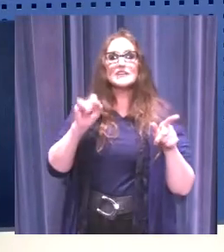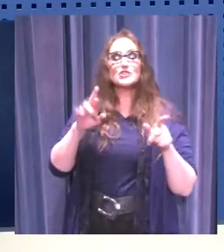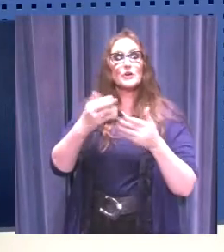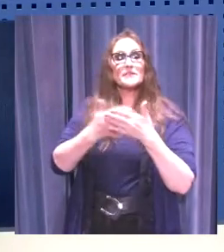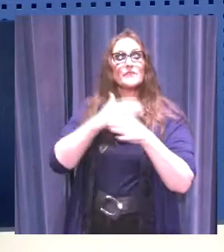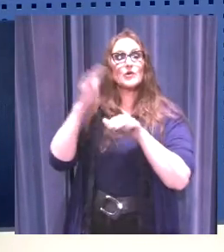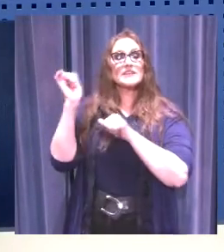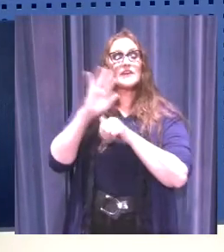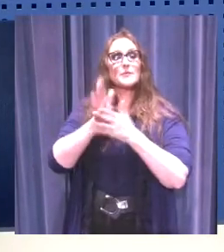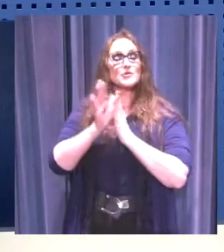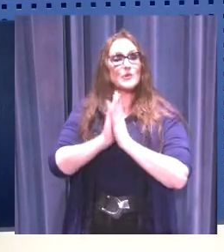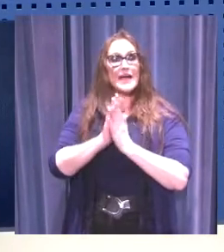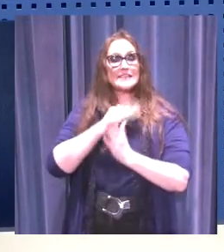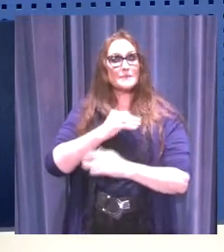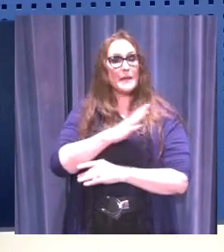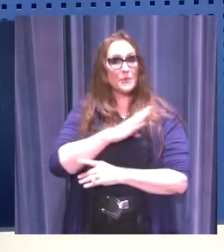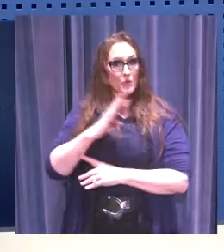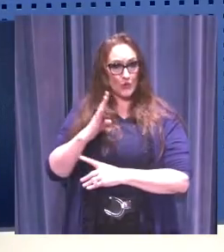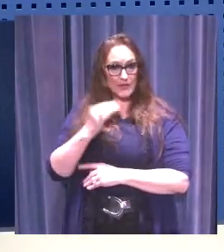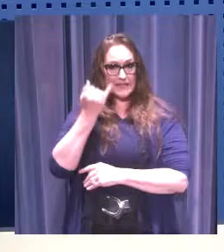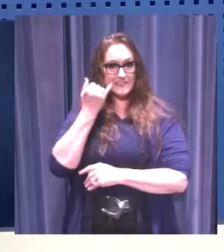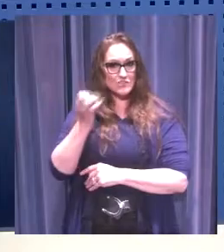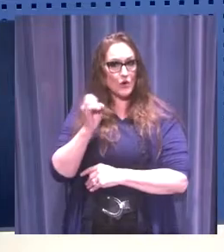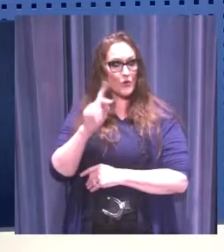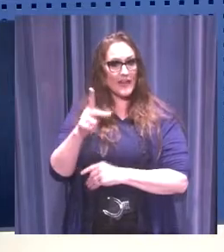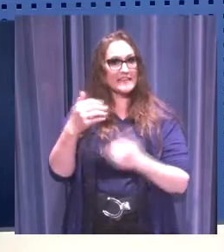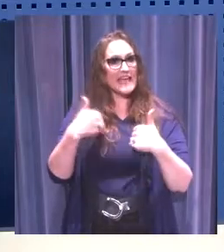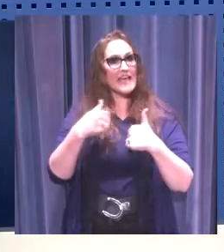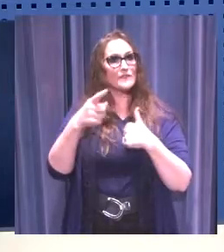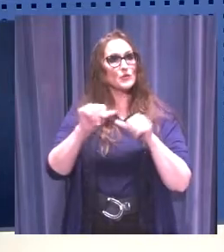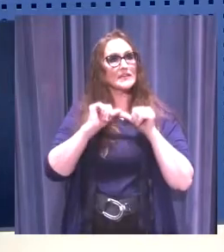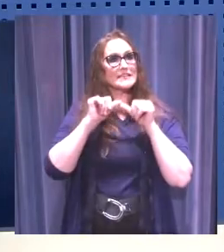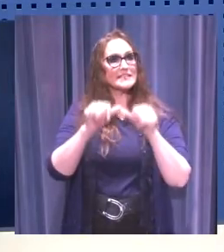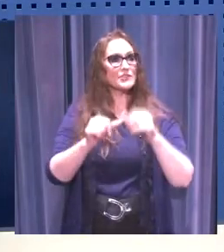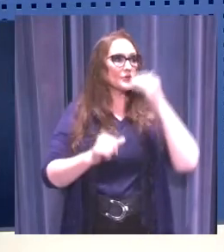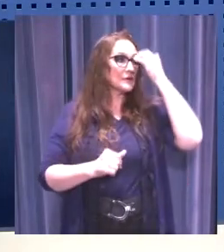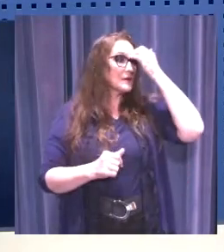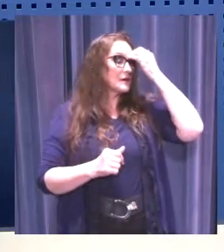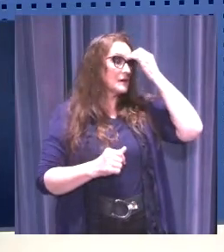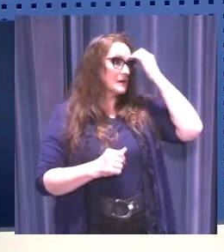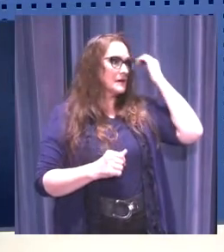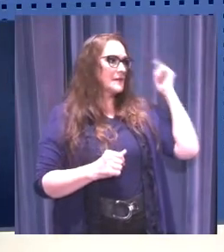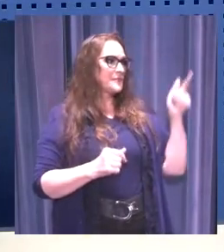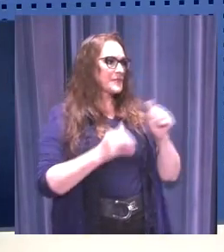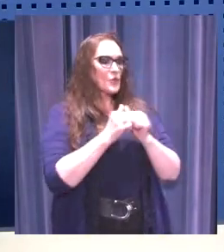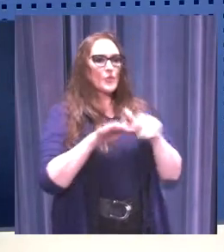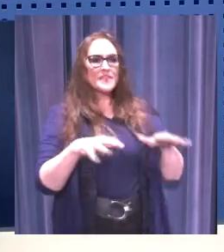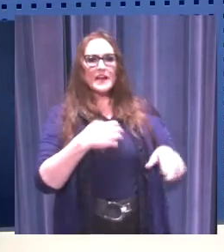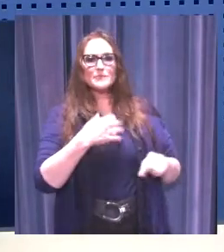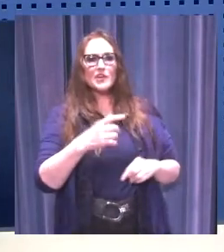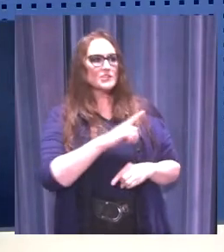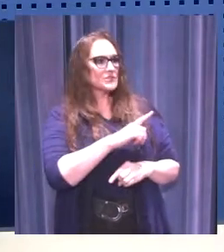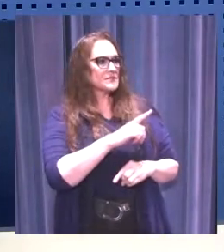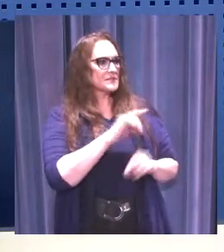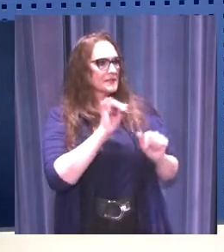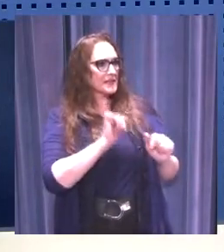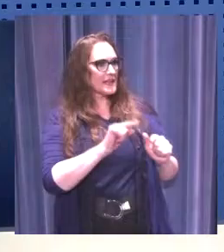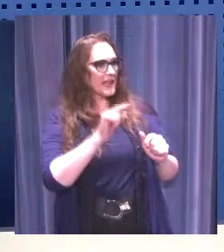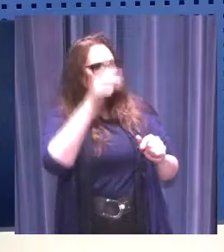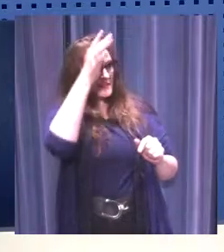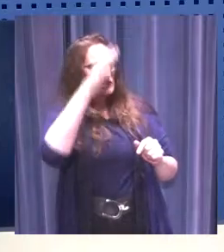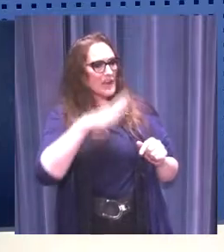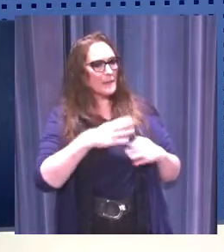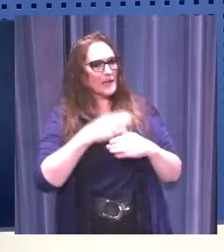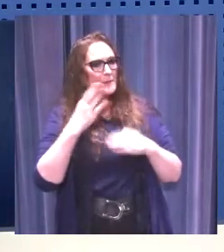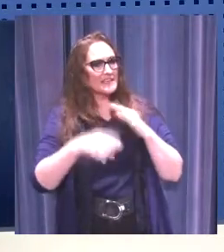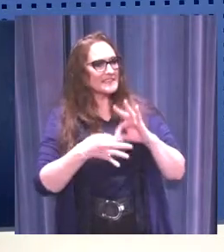going to ask my board if it's okay to have you continue, so I please appreciate wait. that. Without objection, can the gentleman complete